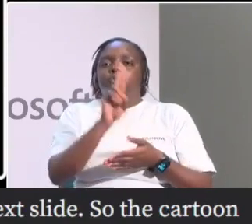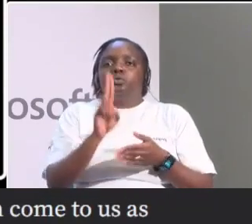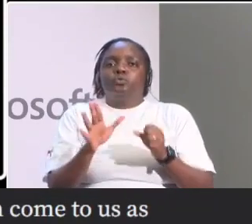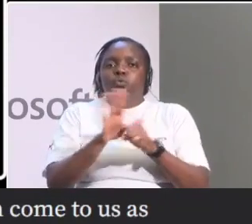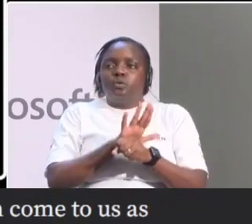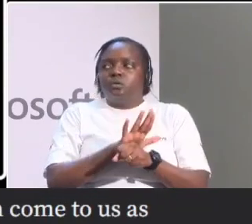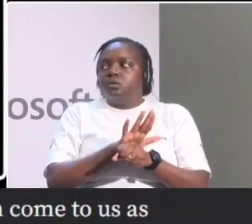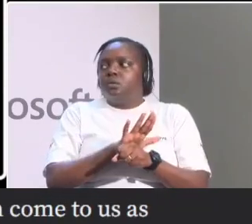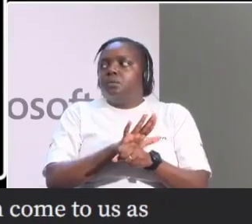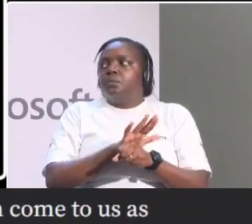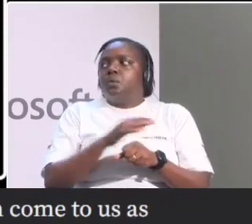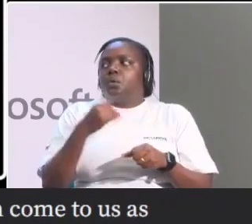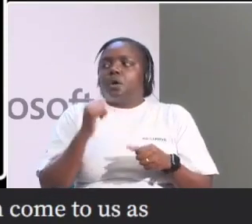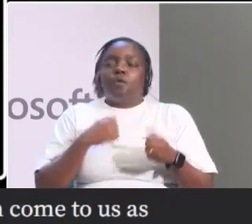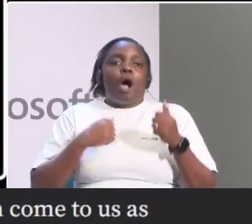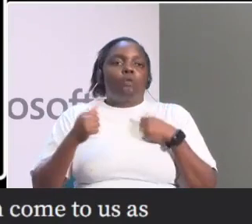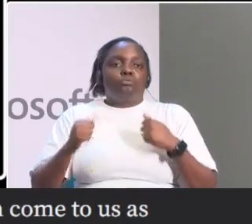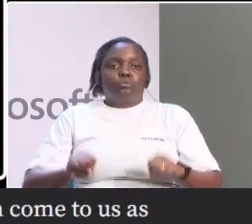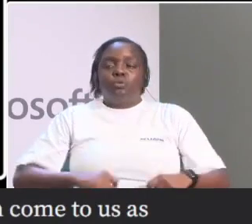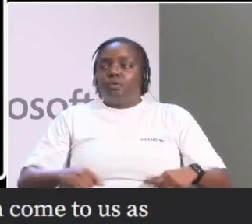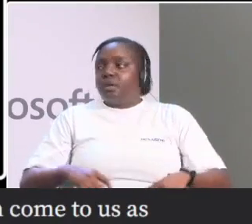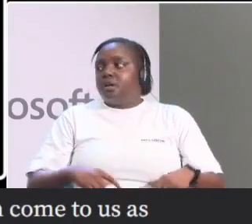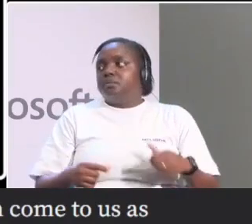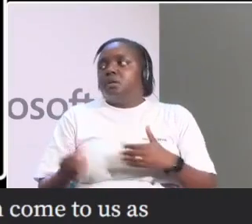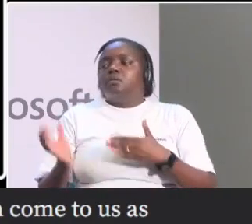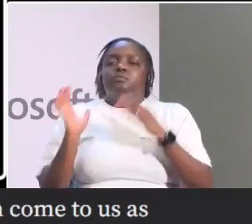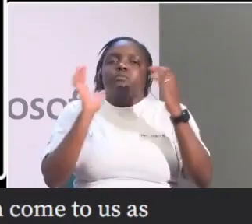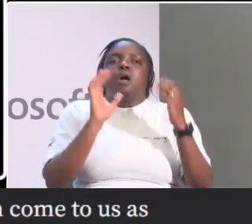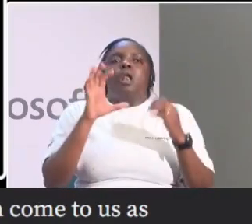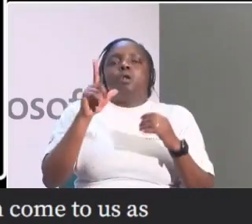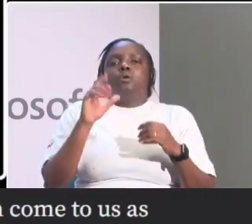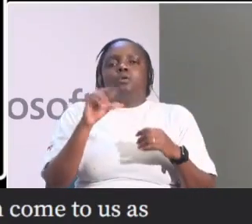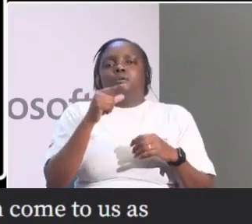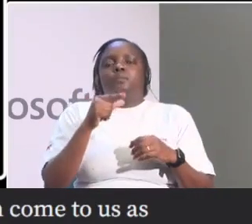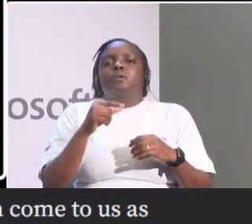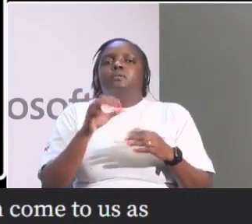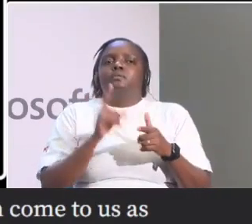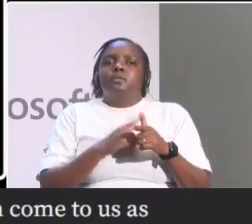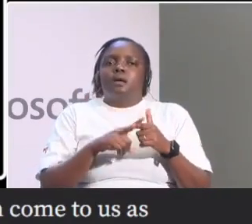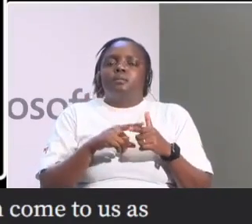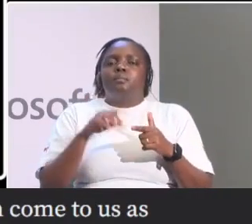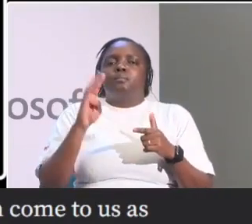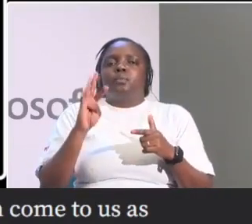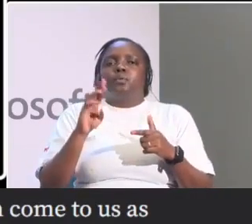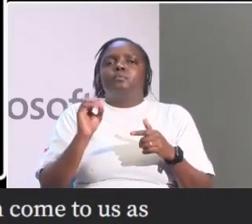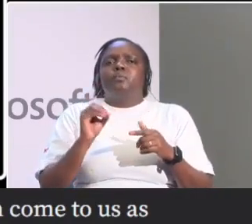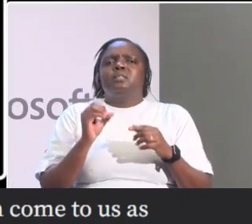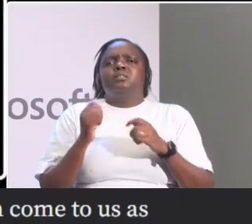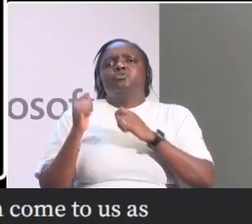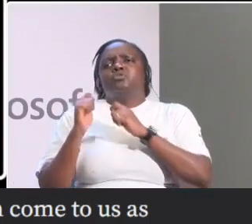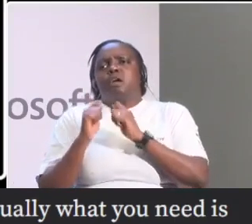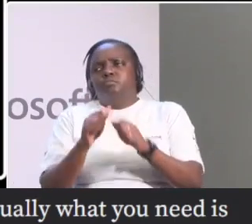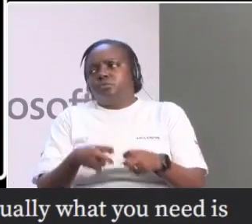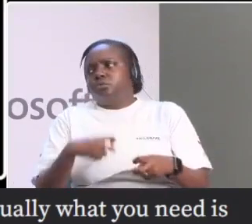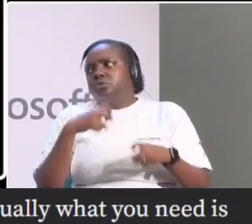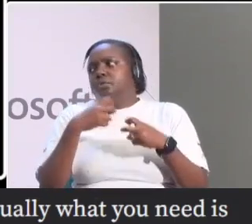is a gorilla lifting a log by himself, and underneath it is the word brawn, and he's struggling.